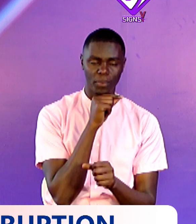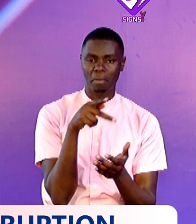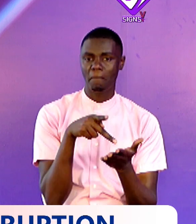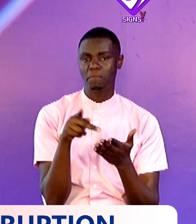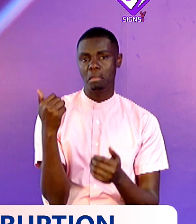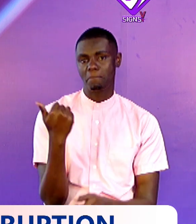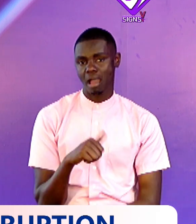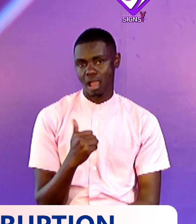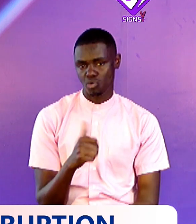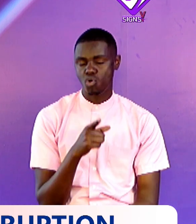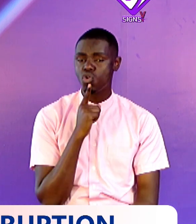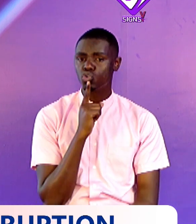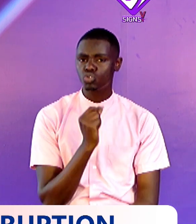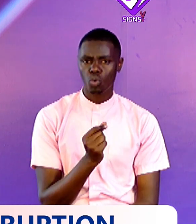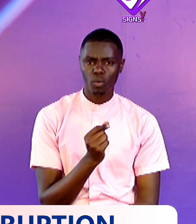us. So